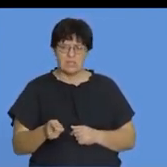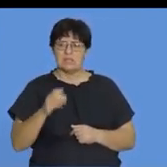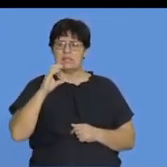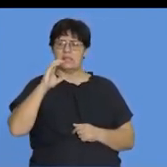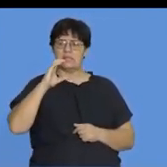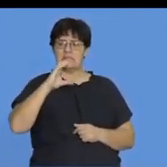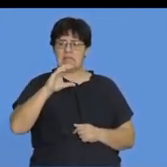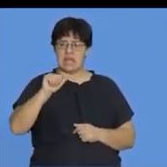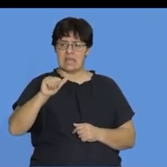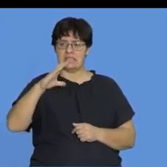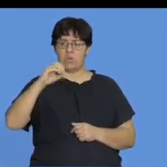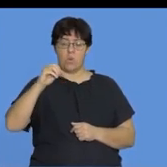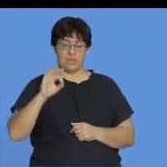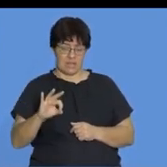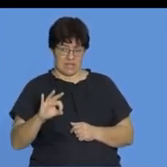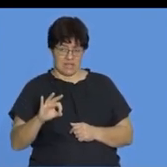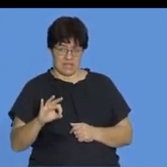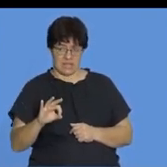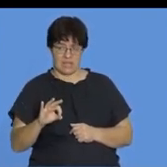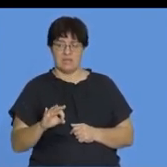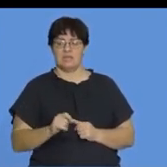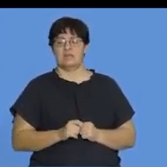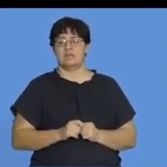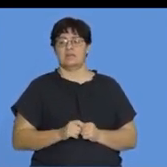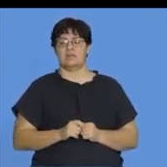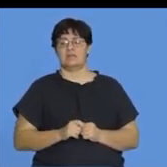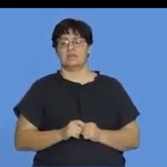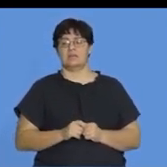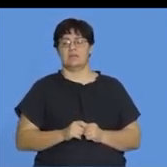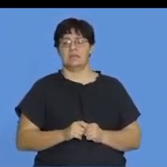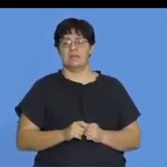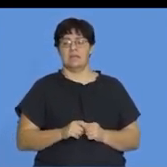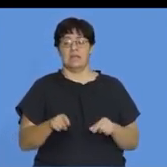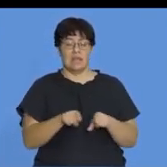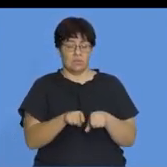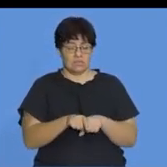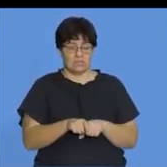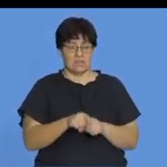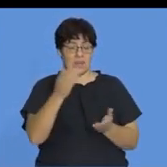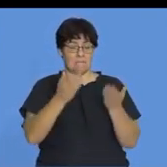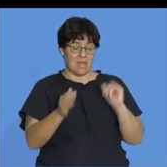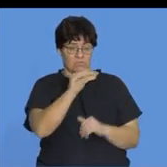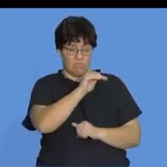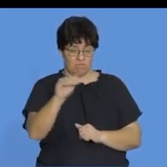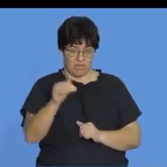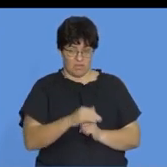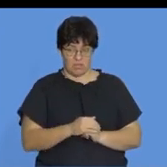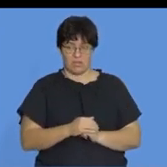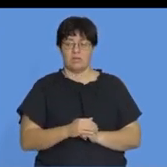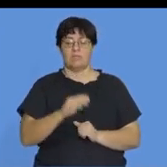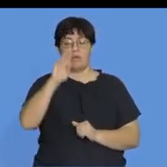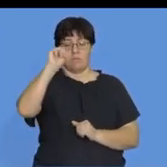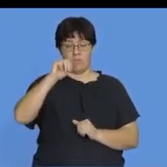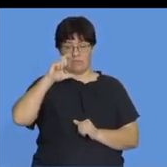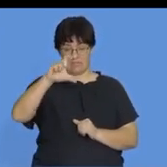of calcium carbonate is equal to, okay, the mass over